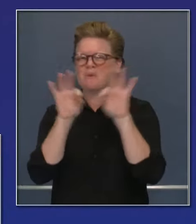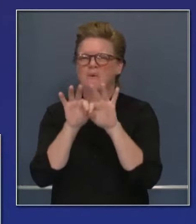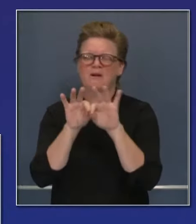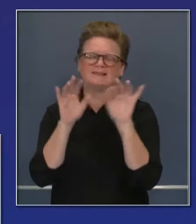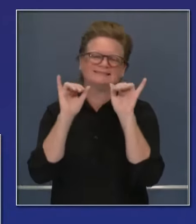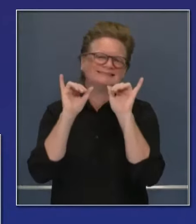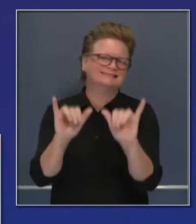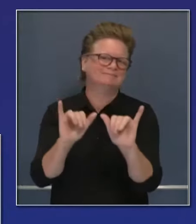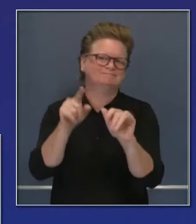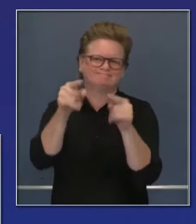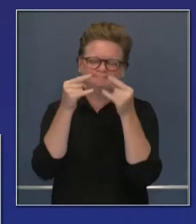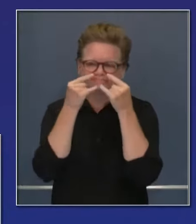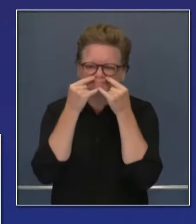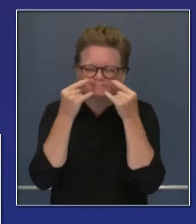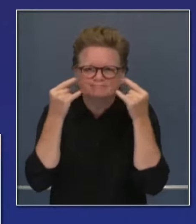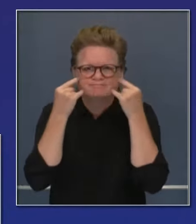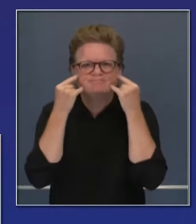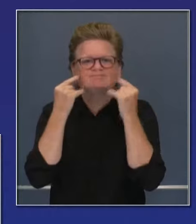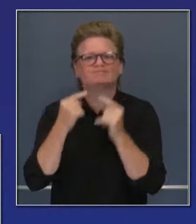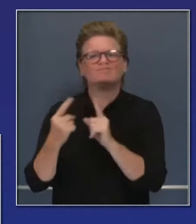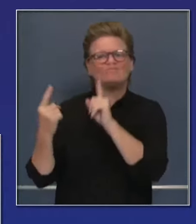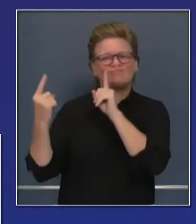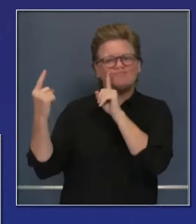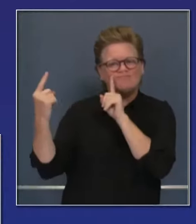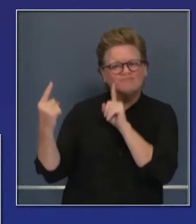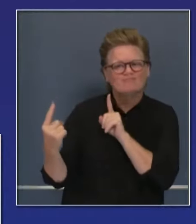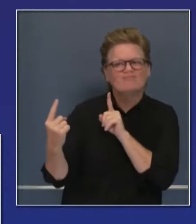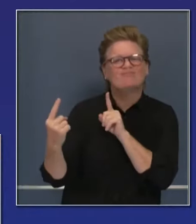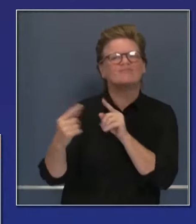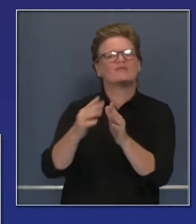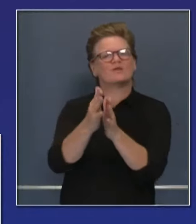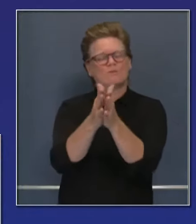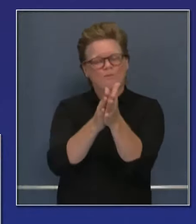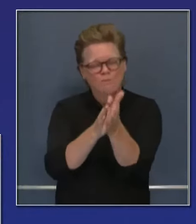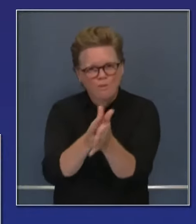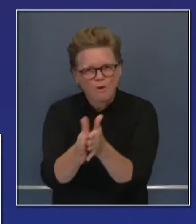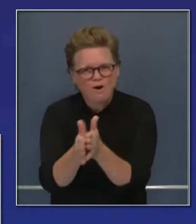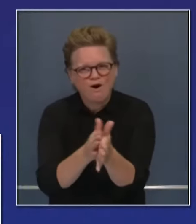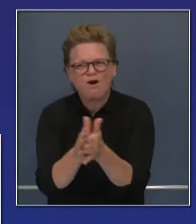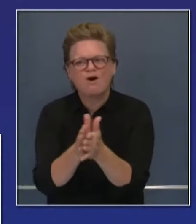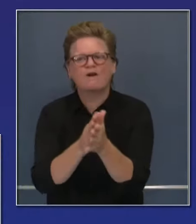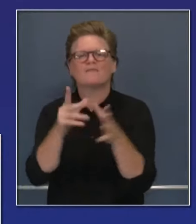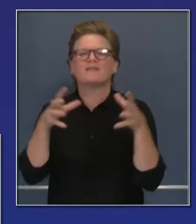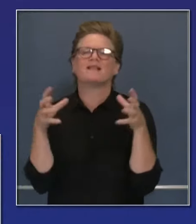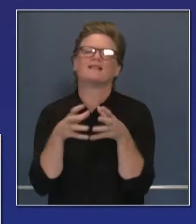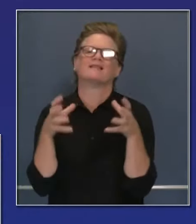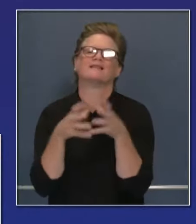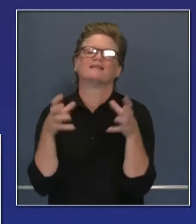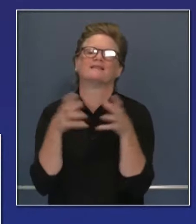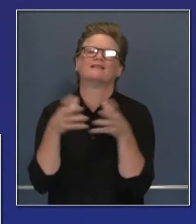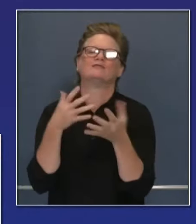hands, and minimizing mixing. But I would be remiss if I didn't now just ask that we put up a